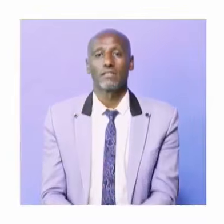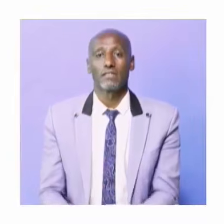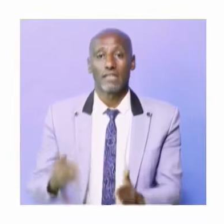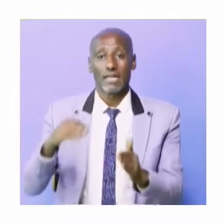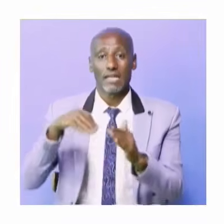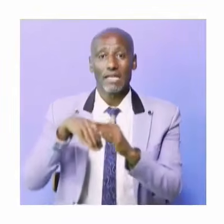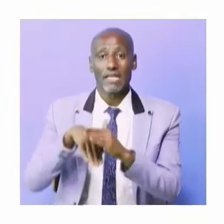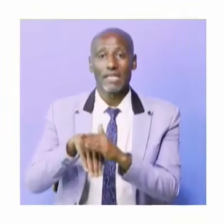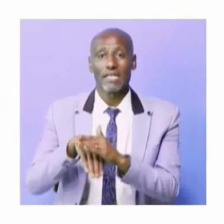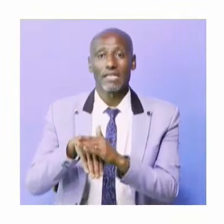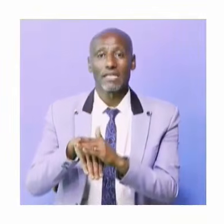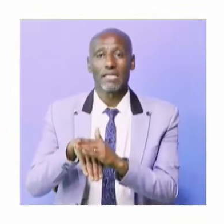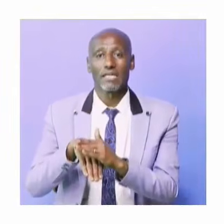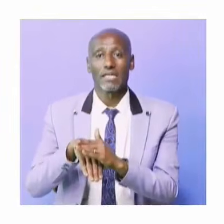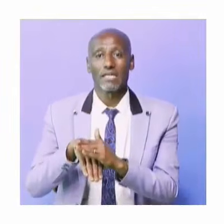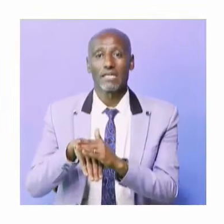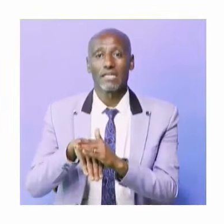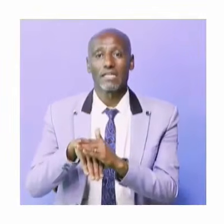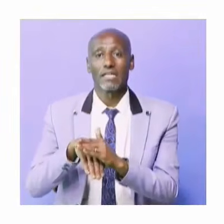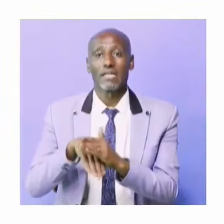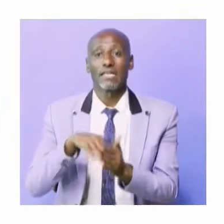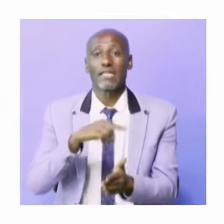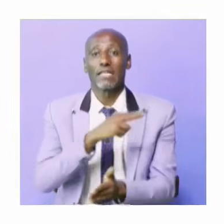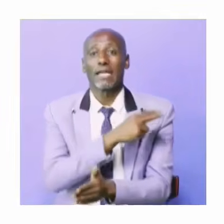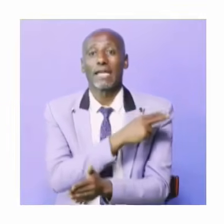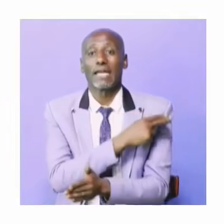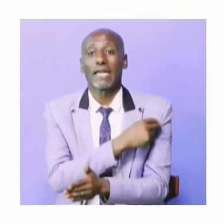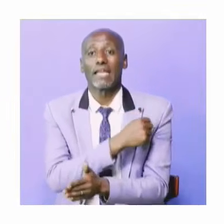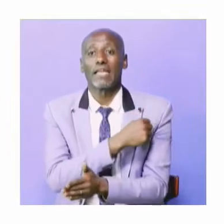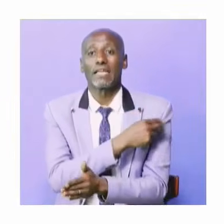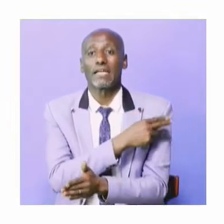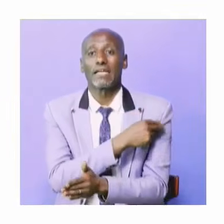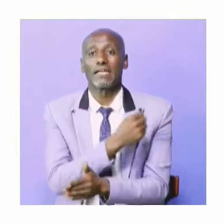in the clinic.